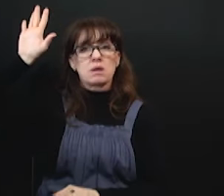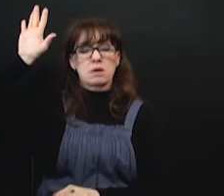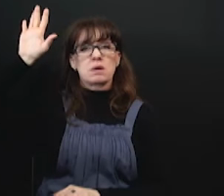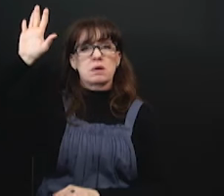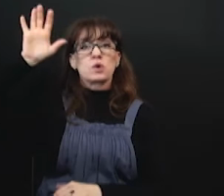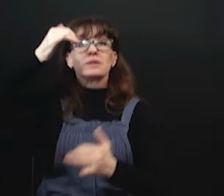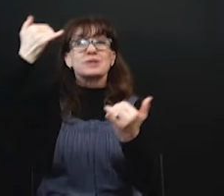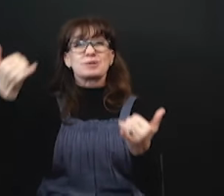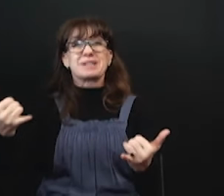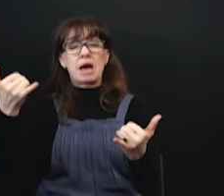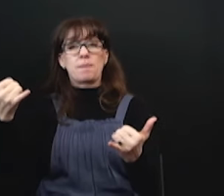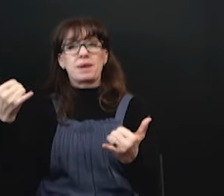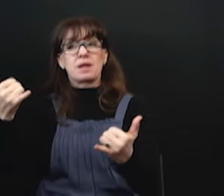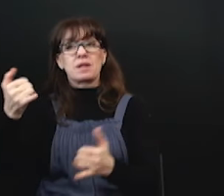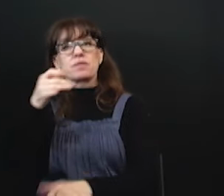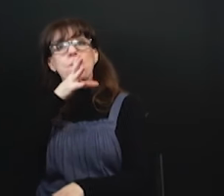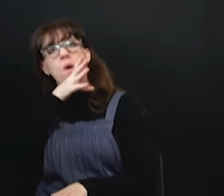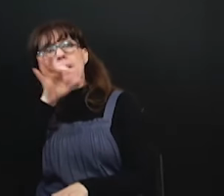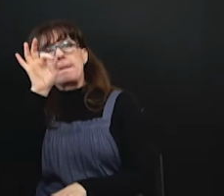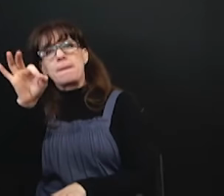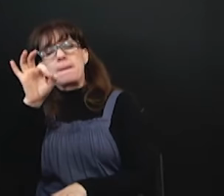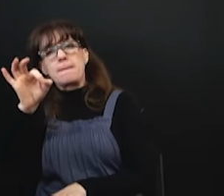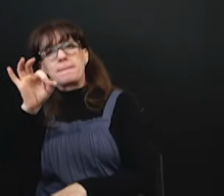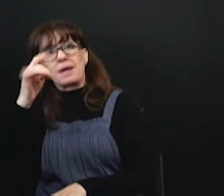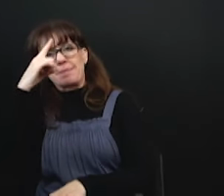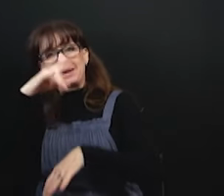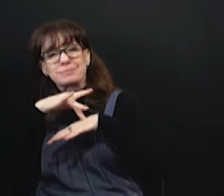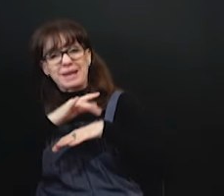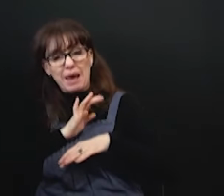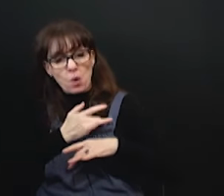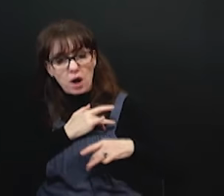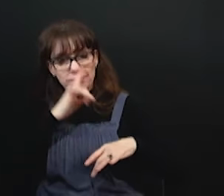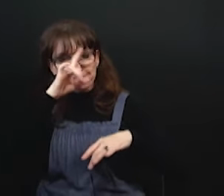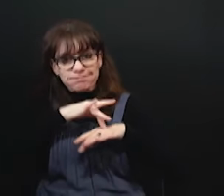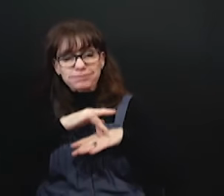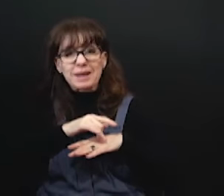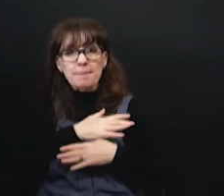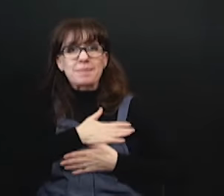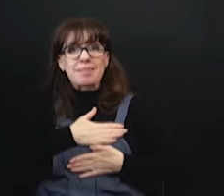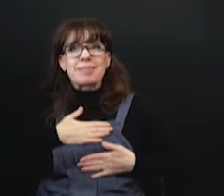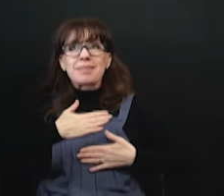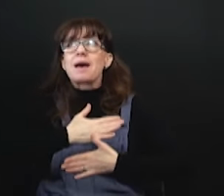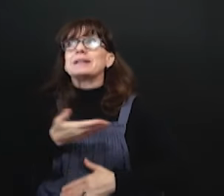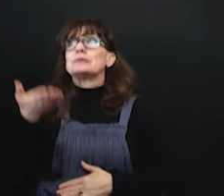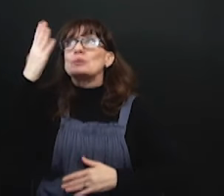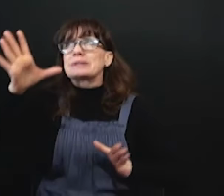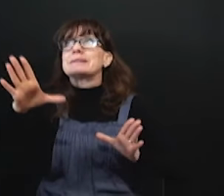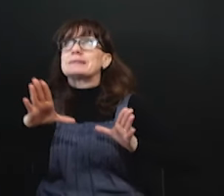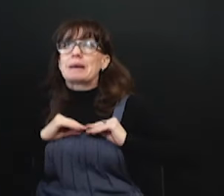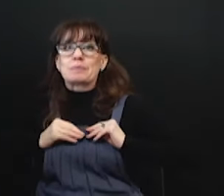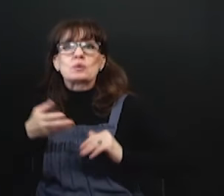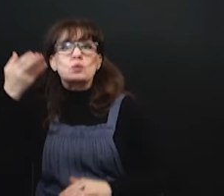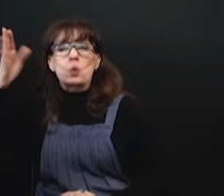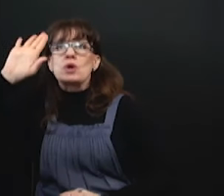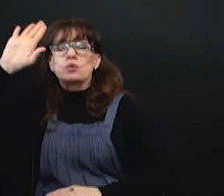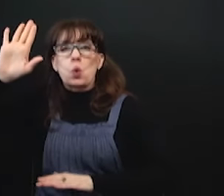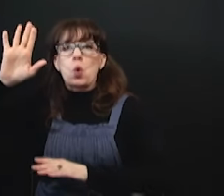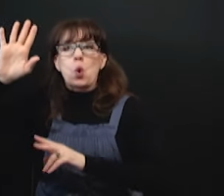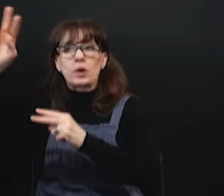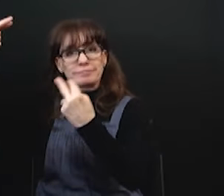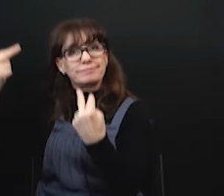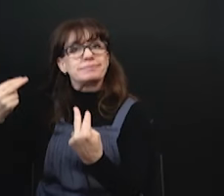So now may the words indeed of my mouth and the meditation of our hearts be pleasing and acceptable to you in your sight,